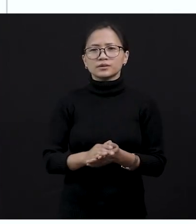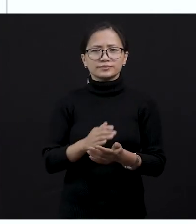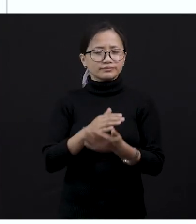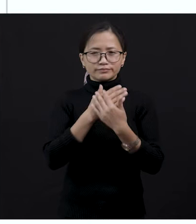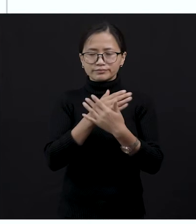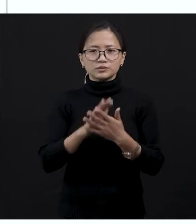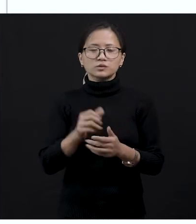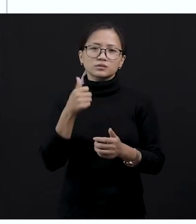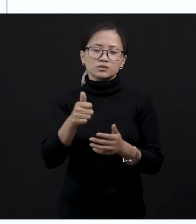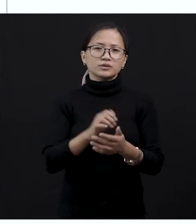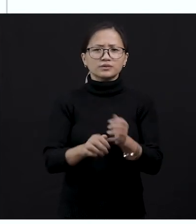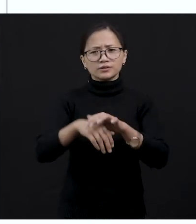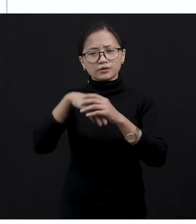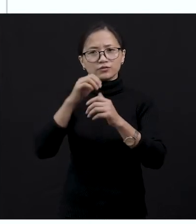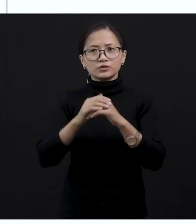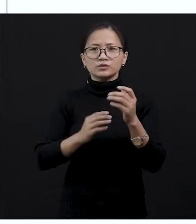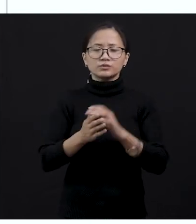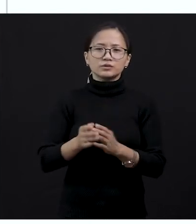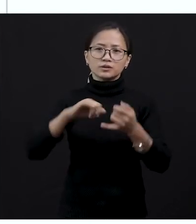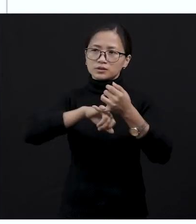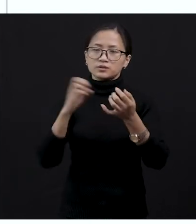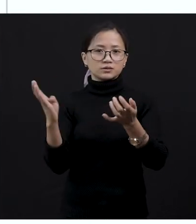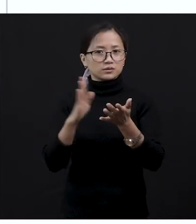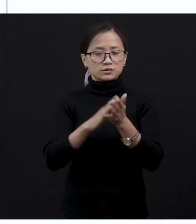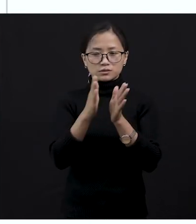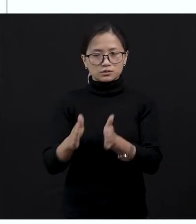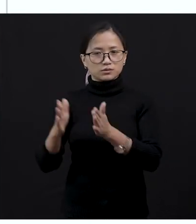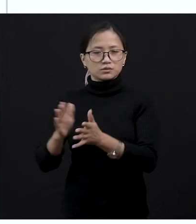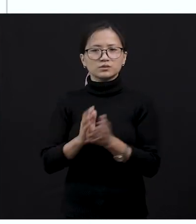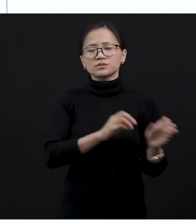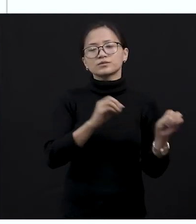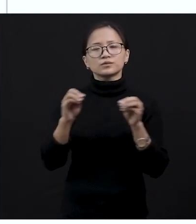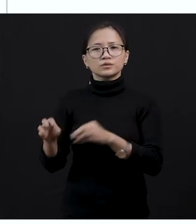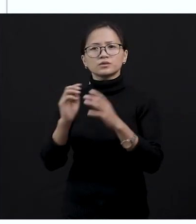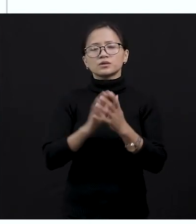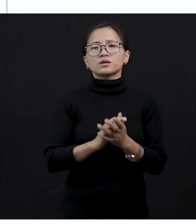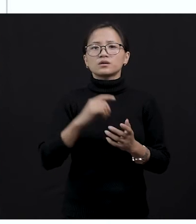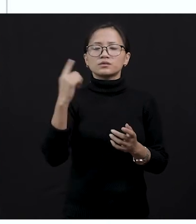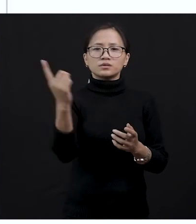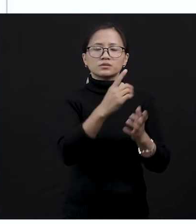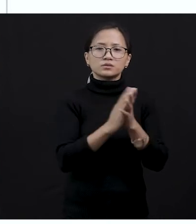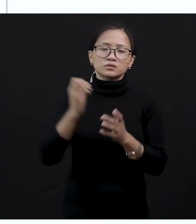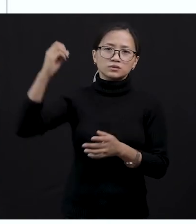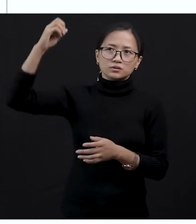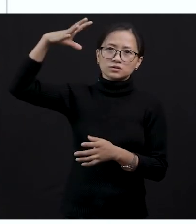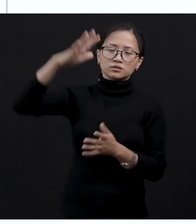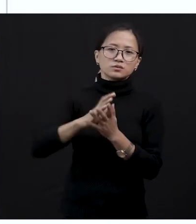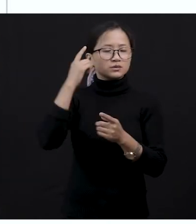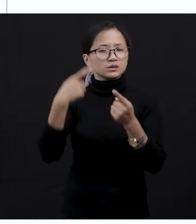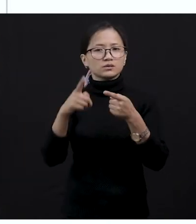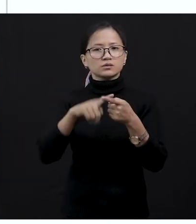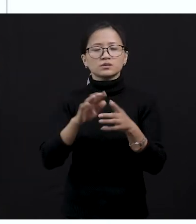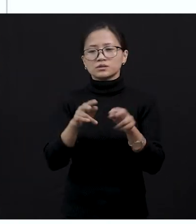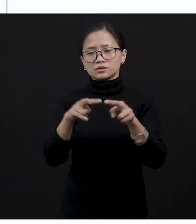and spring. So likewise, with the movement of the earth around the sun, we are able to